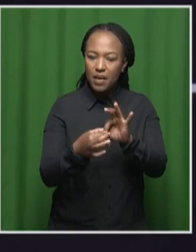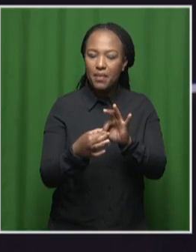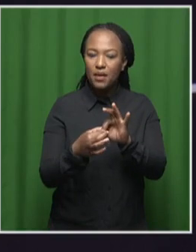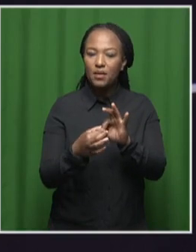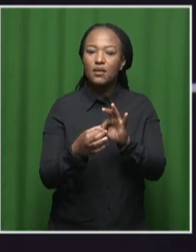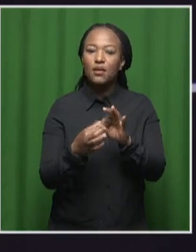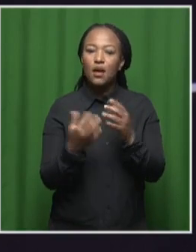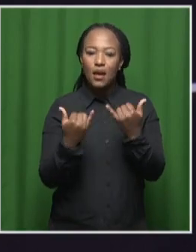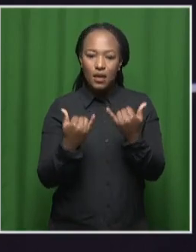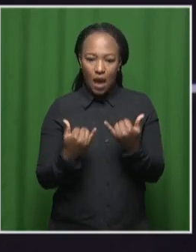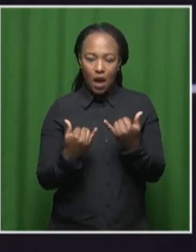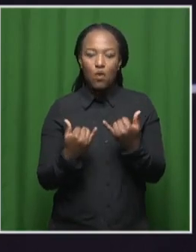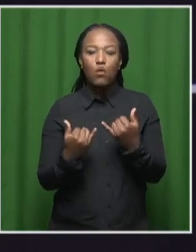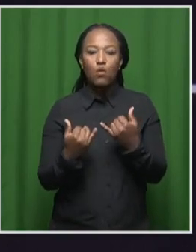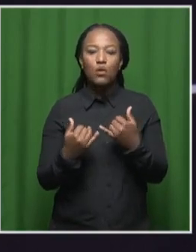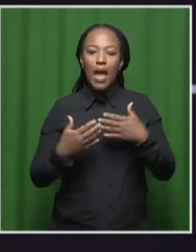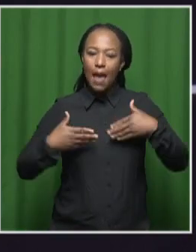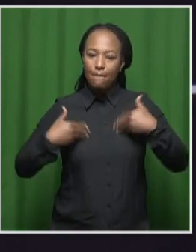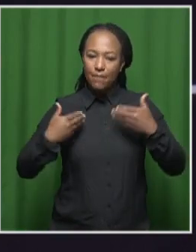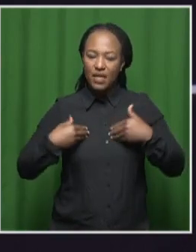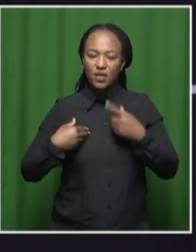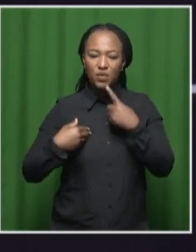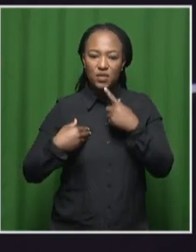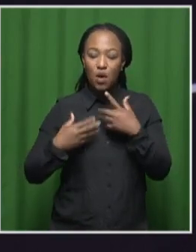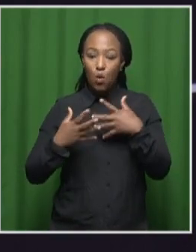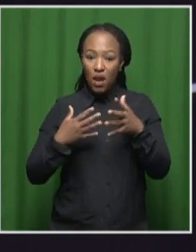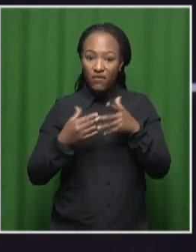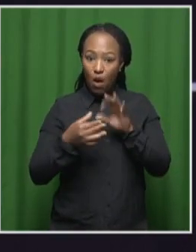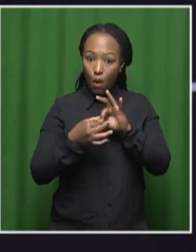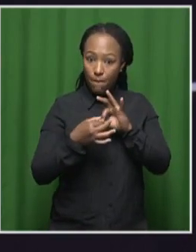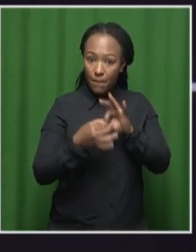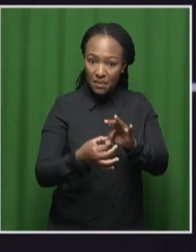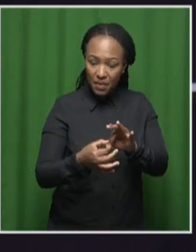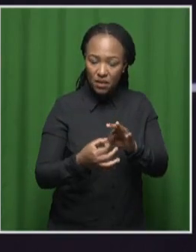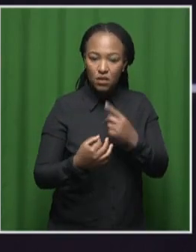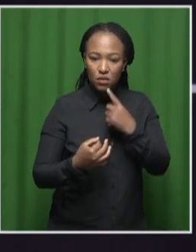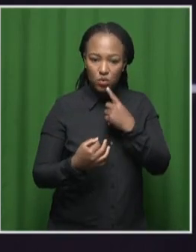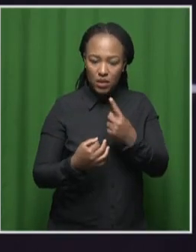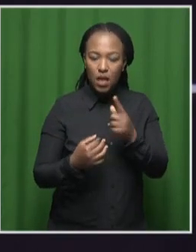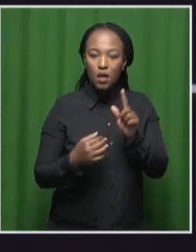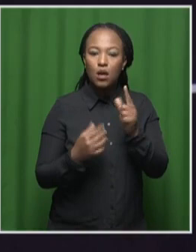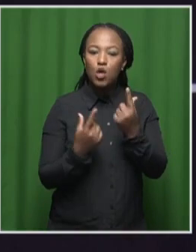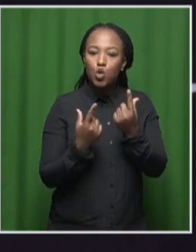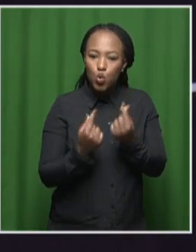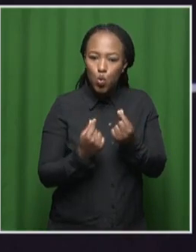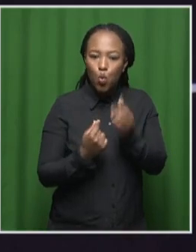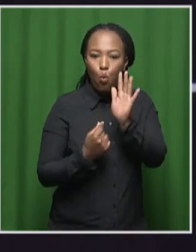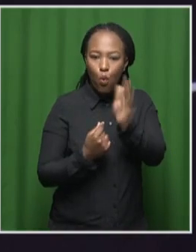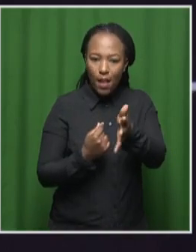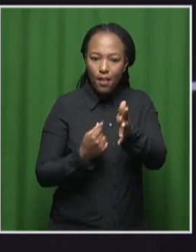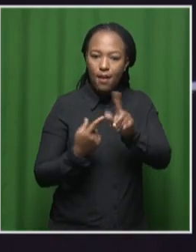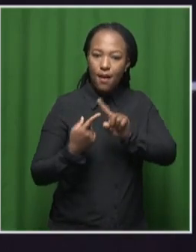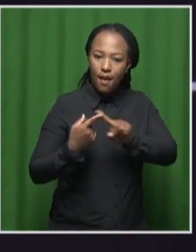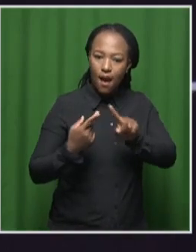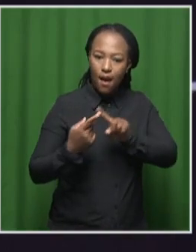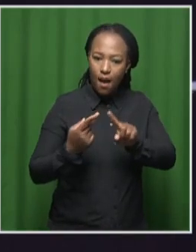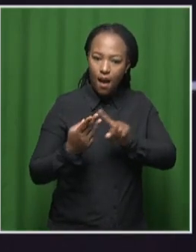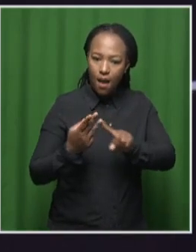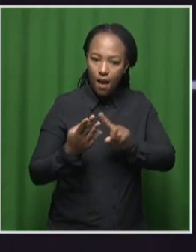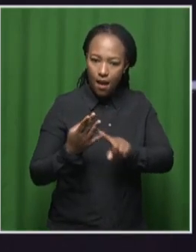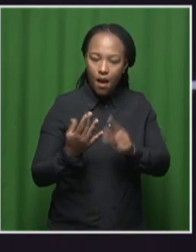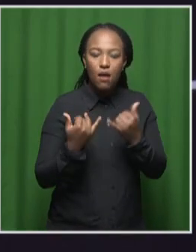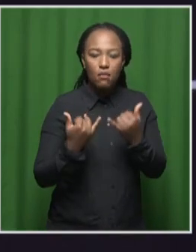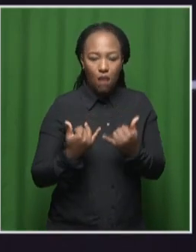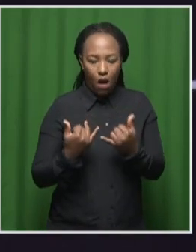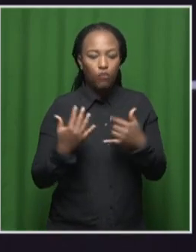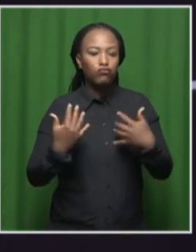that we've actually surpassed what we initially started with the energy endeavor, it has actually grown